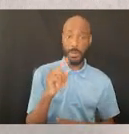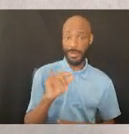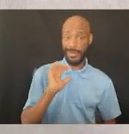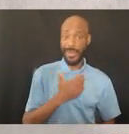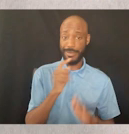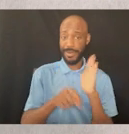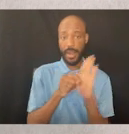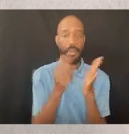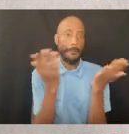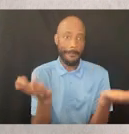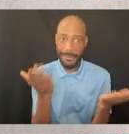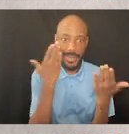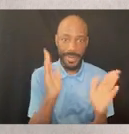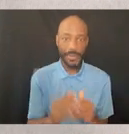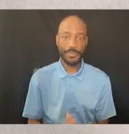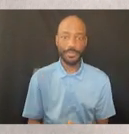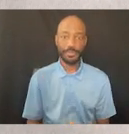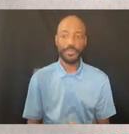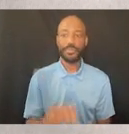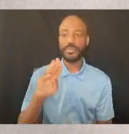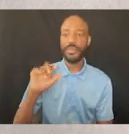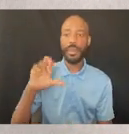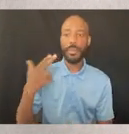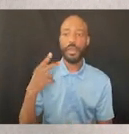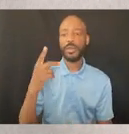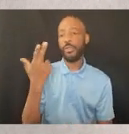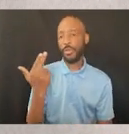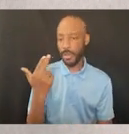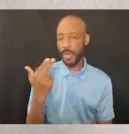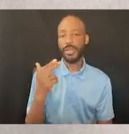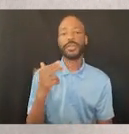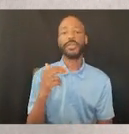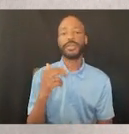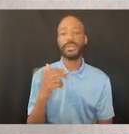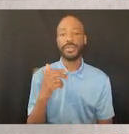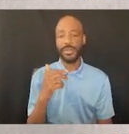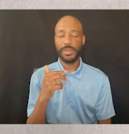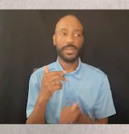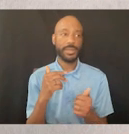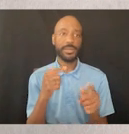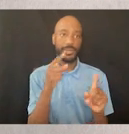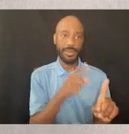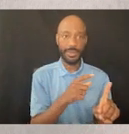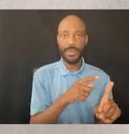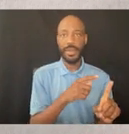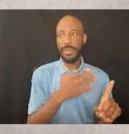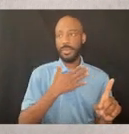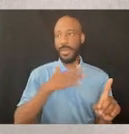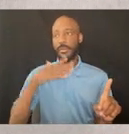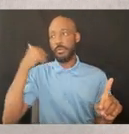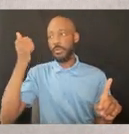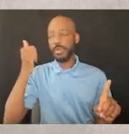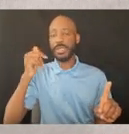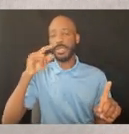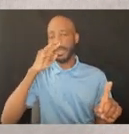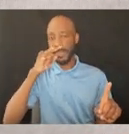subbing in on March 13th, 2020. And then my eldest child came down with COVID about 4 days